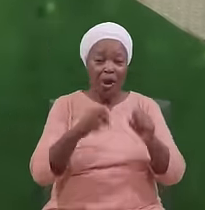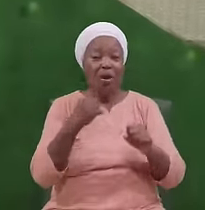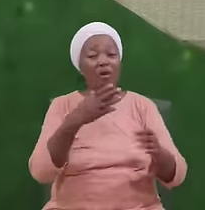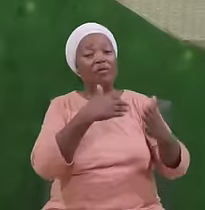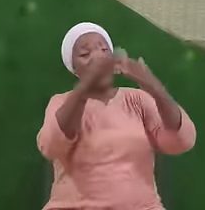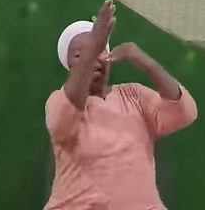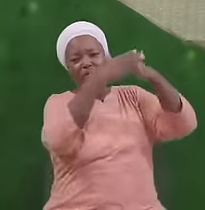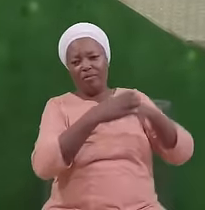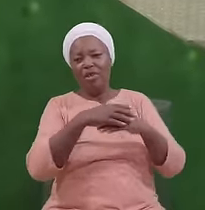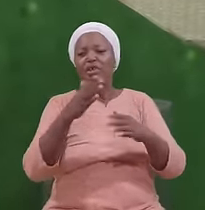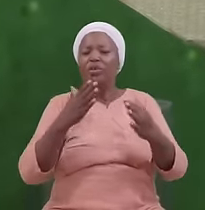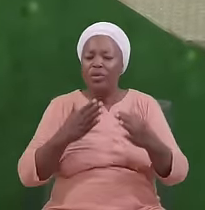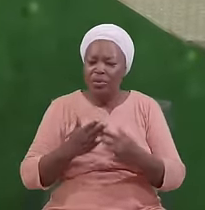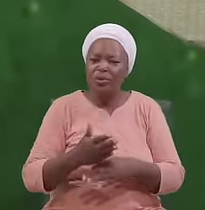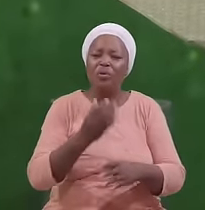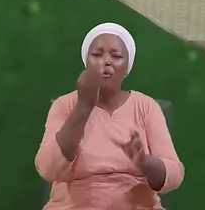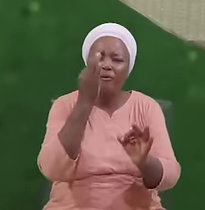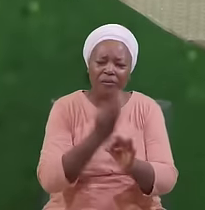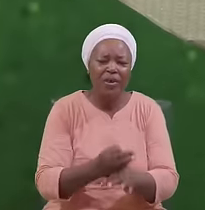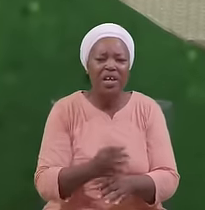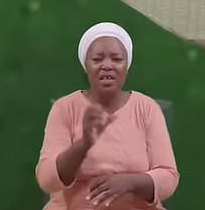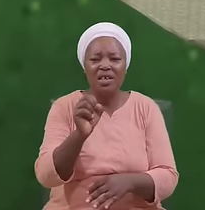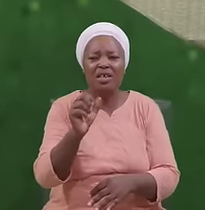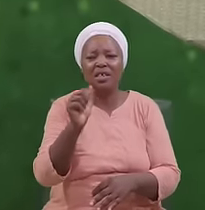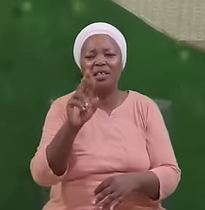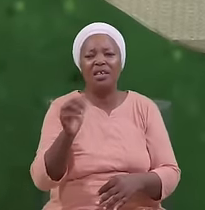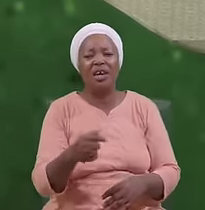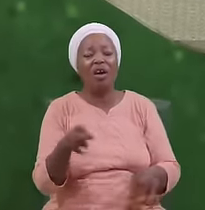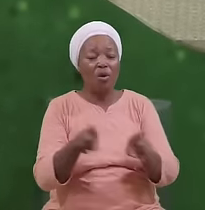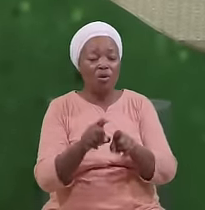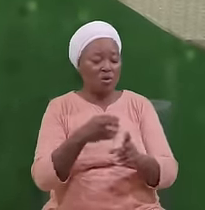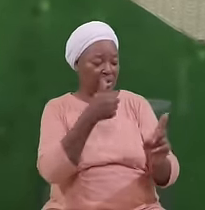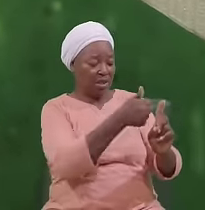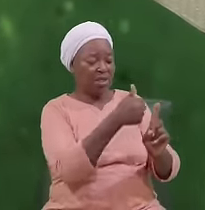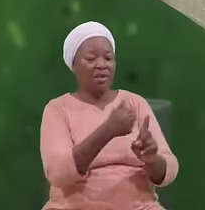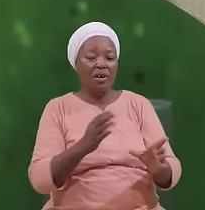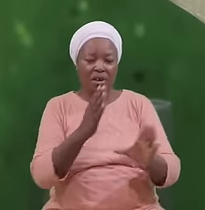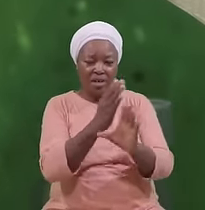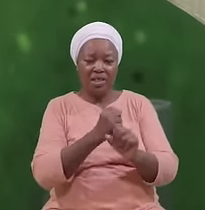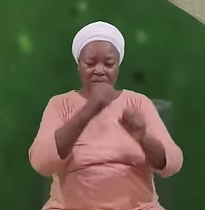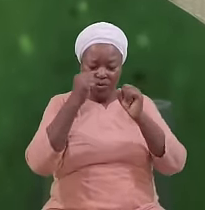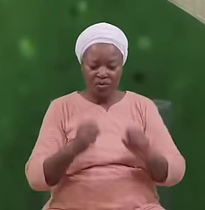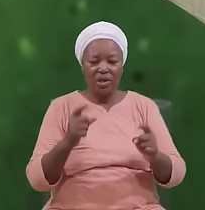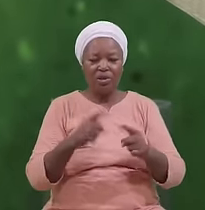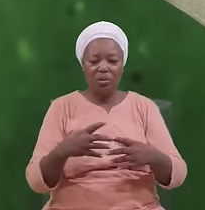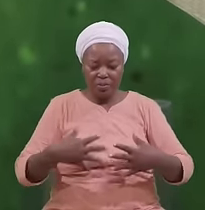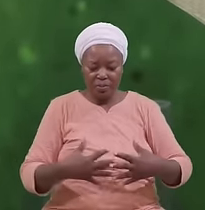heaven. Through faith, Sarah also herself received strength to